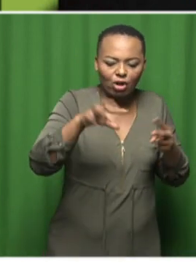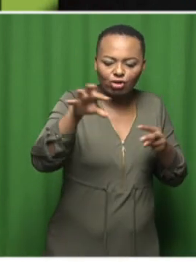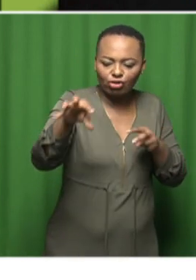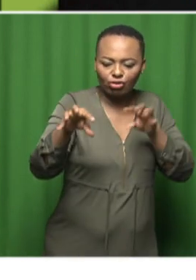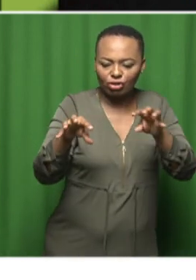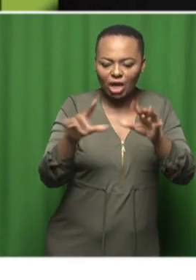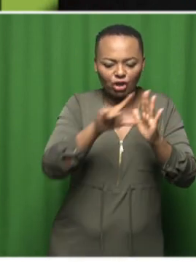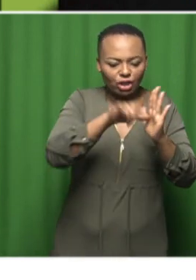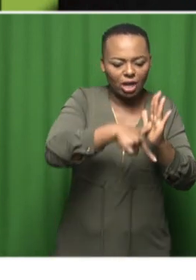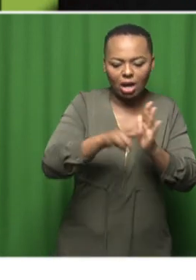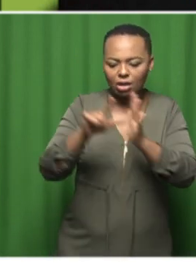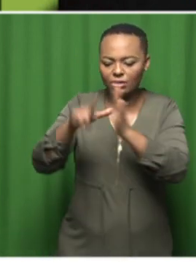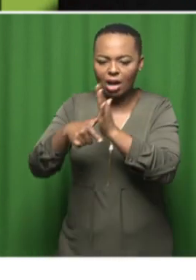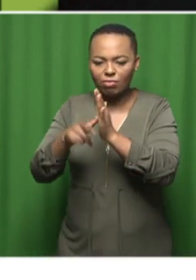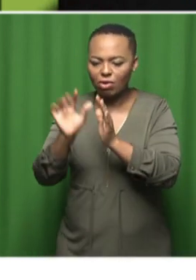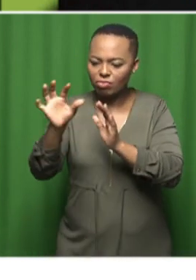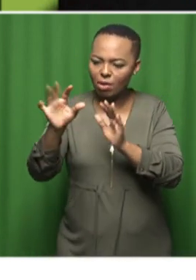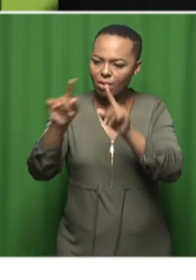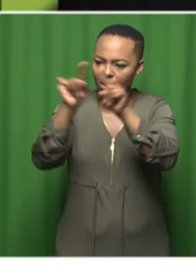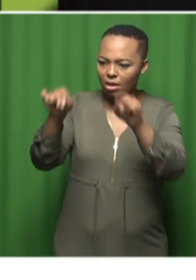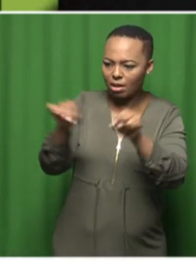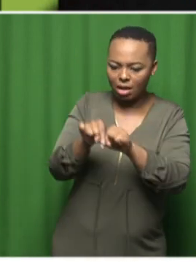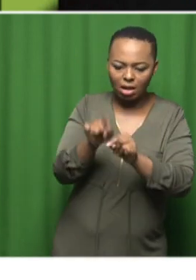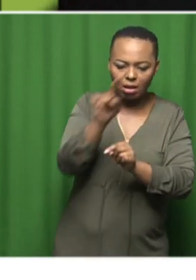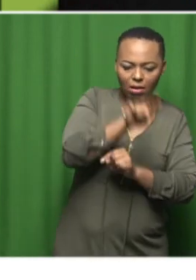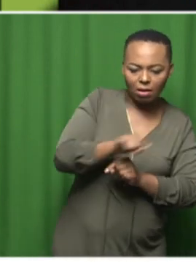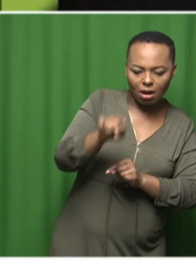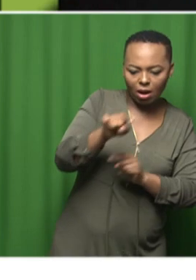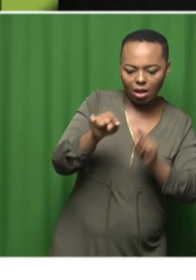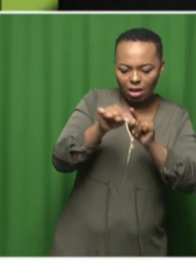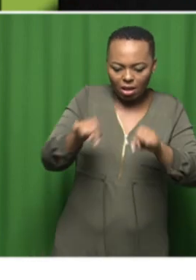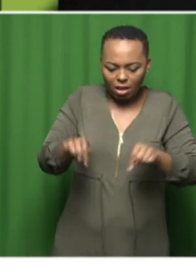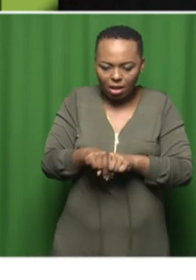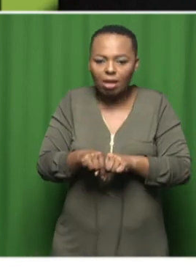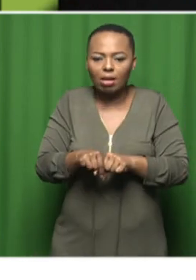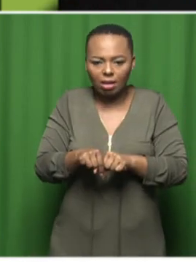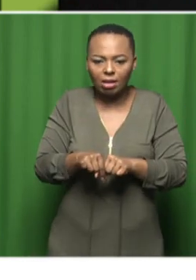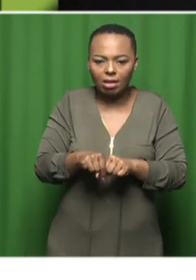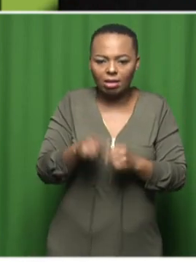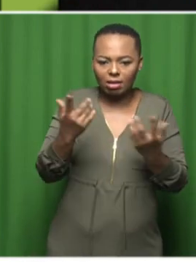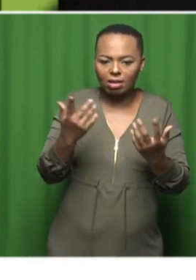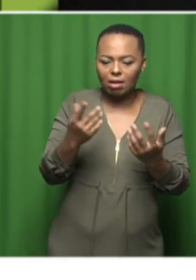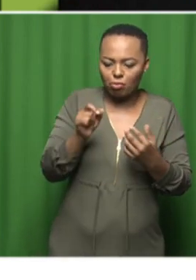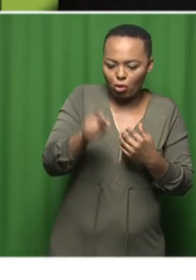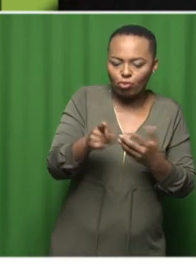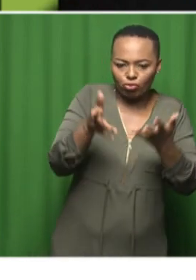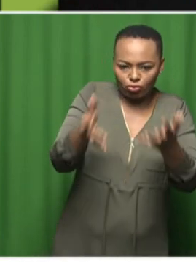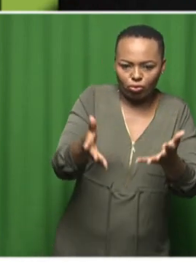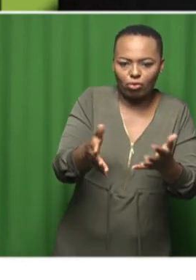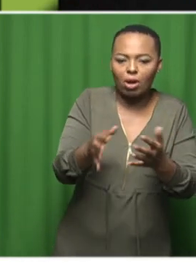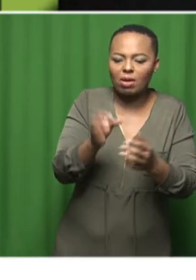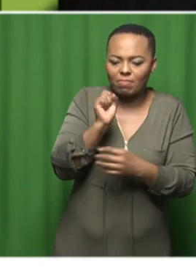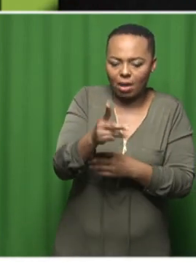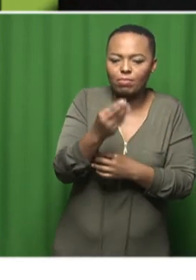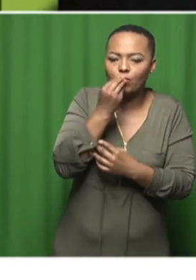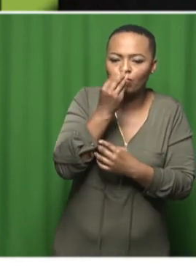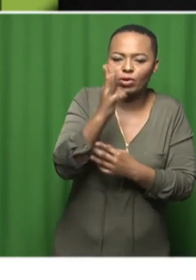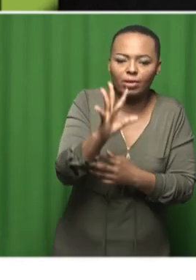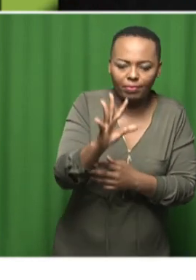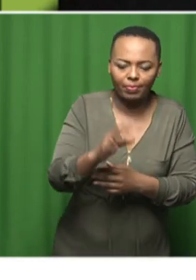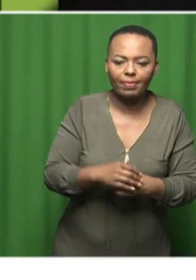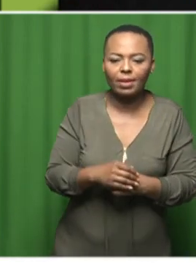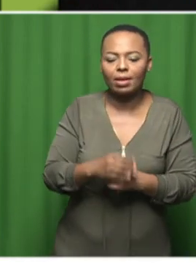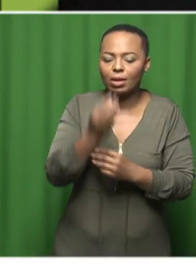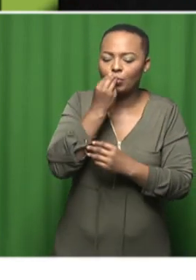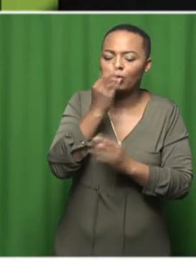there's an attempt to make them exactly the same. So that uniqueness, it's like a fingerprint that each unit has, which I think will special. And it will be like a bit